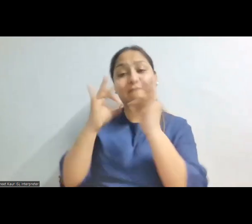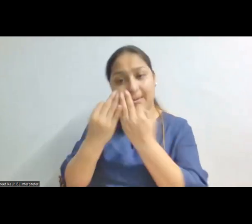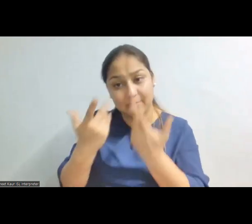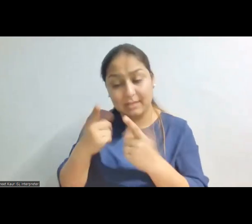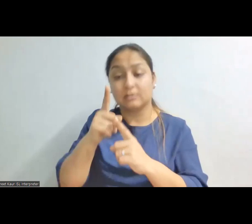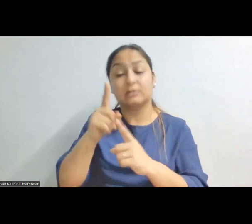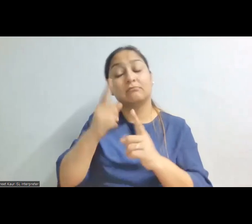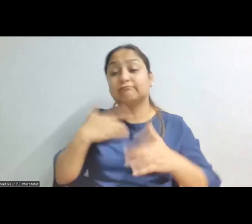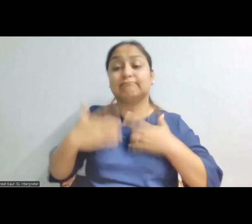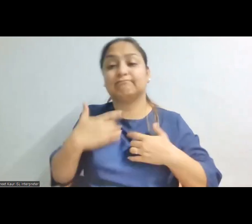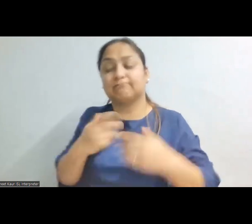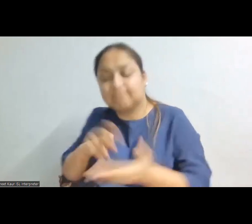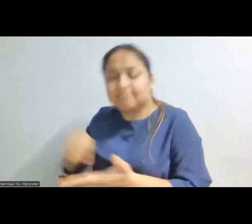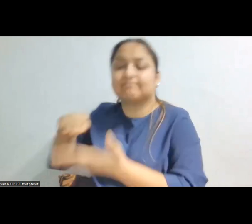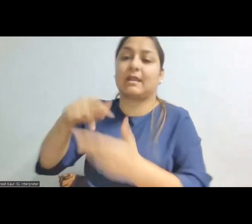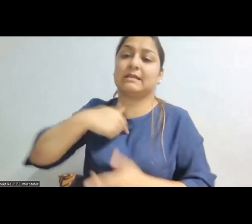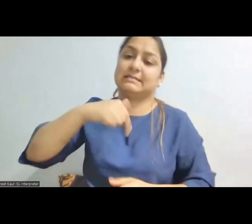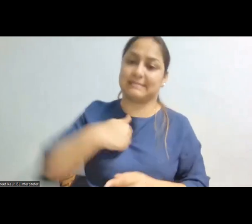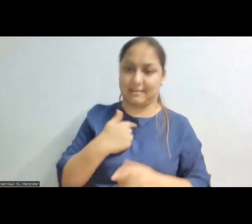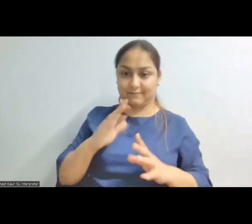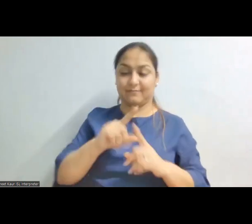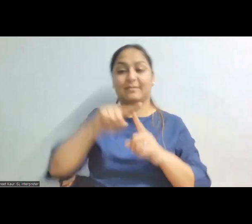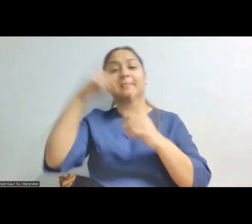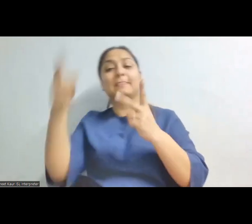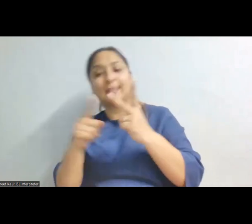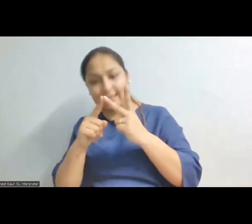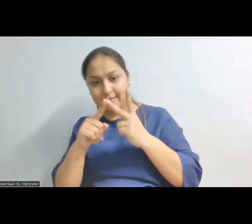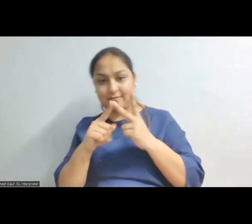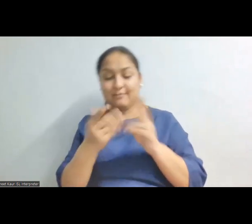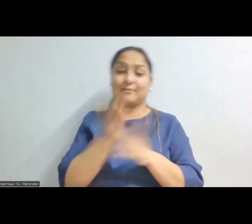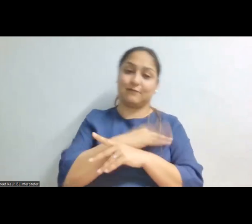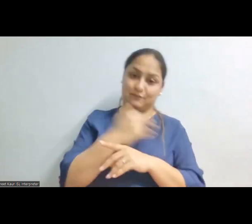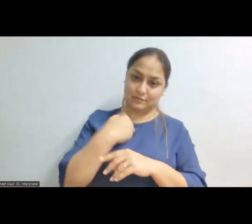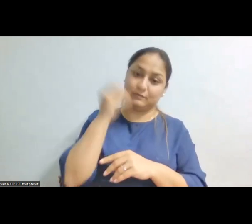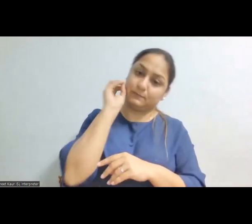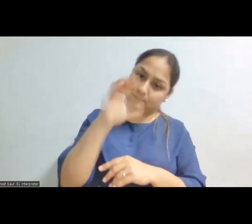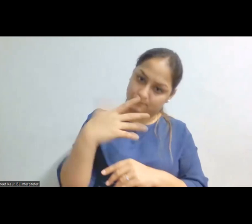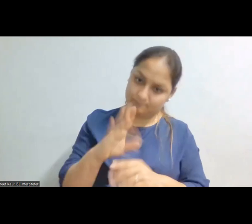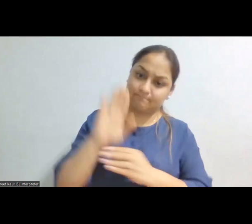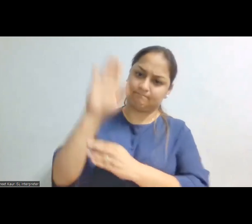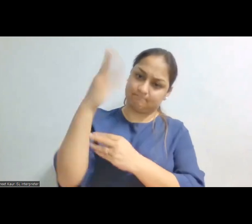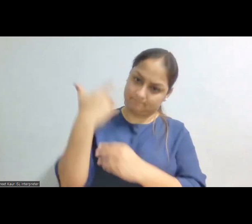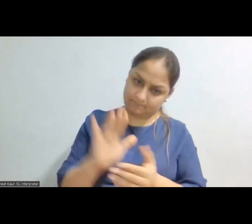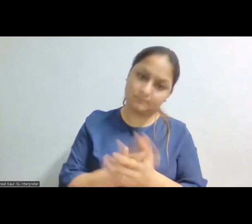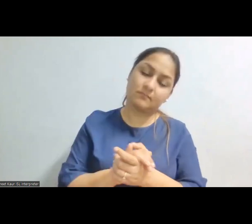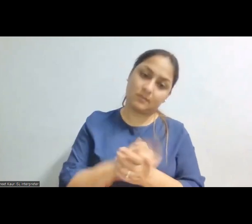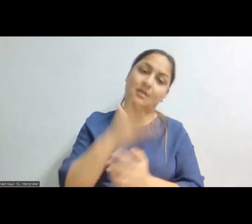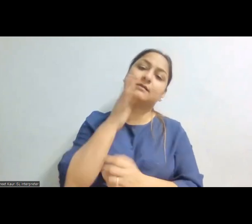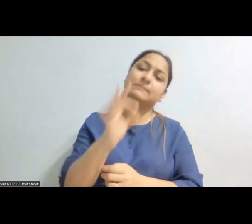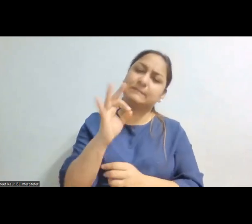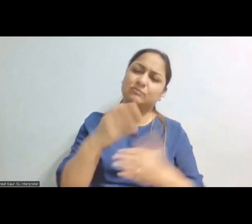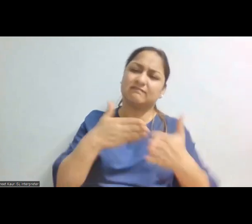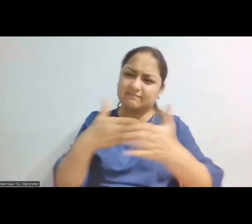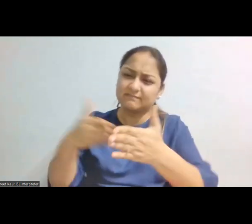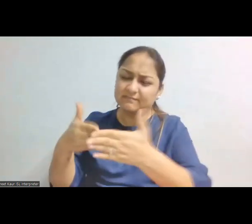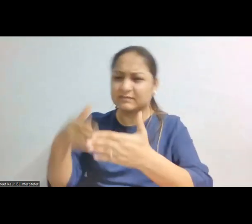wish. Now, I'm just moving to another point. I think earlier also this point has been raised, especially about the challenges. If you